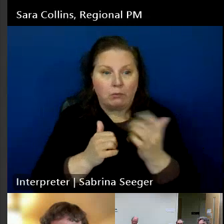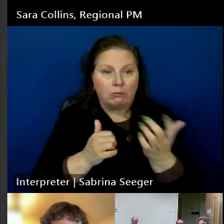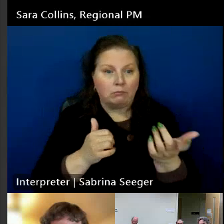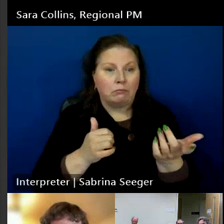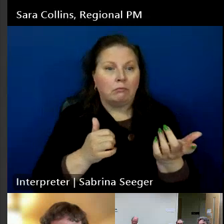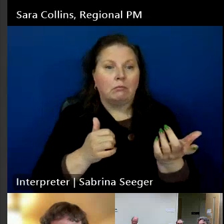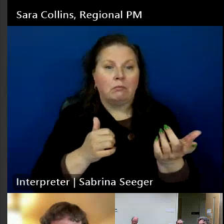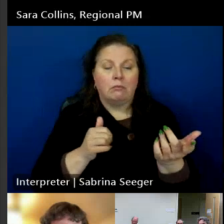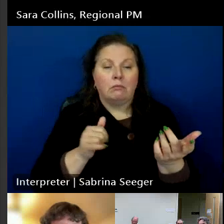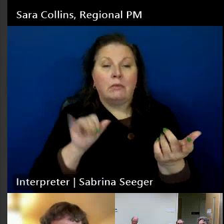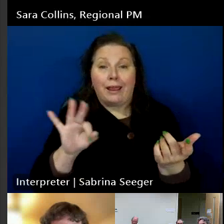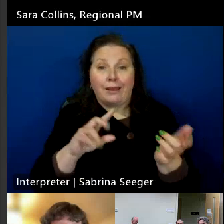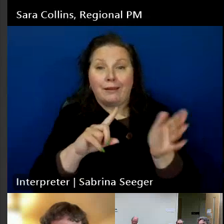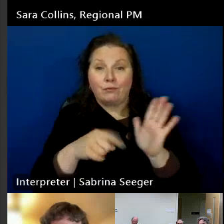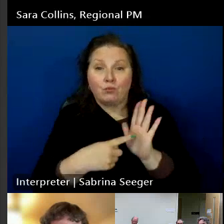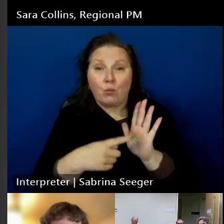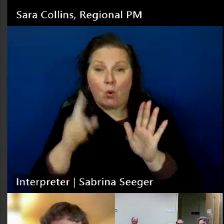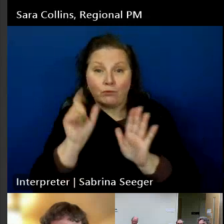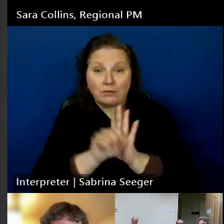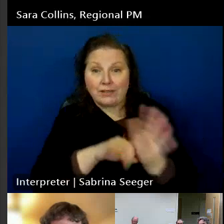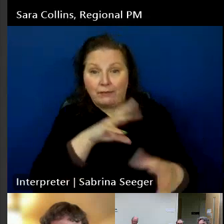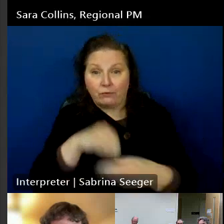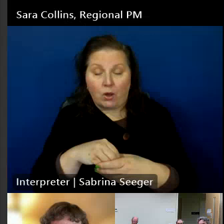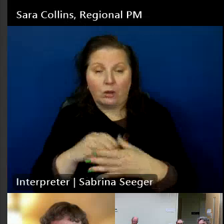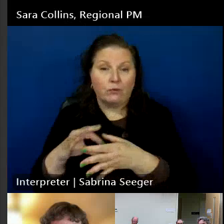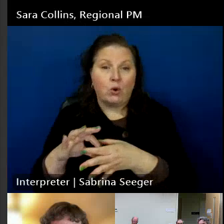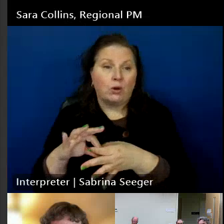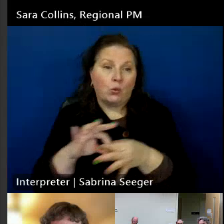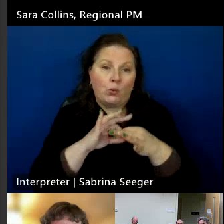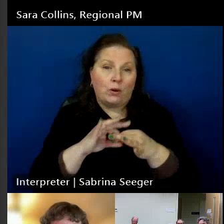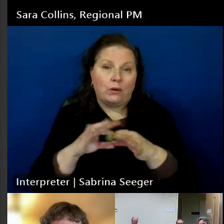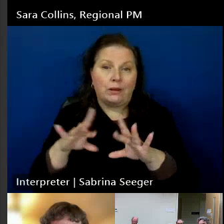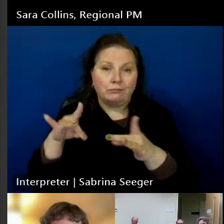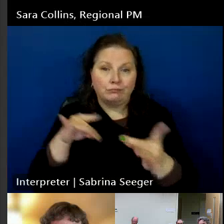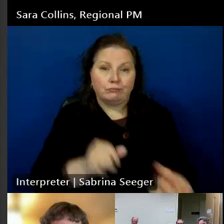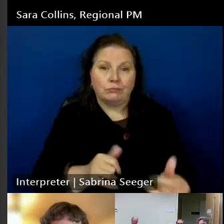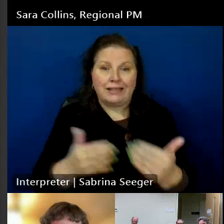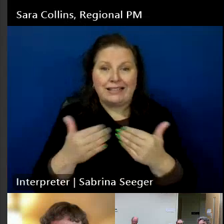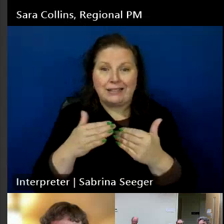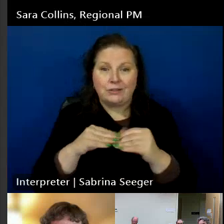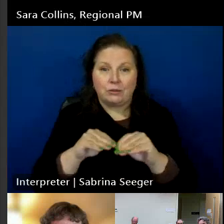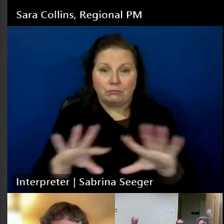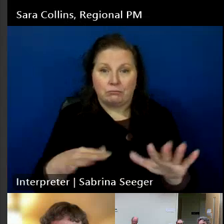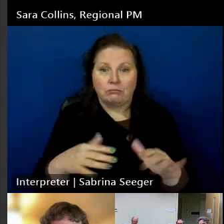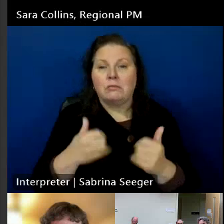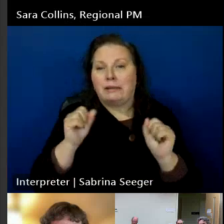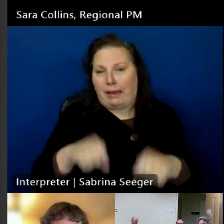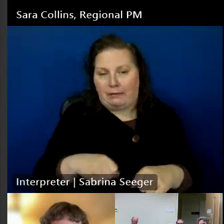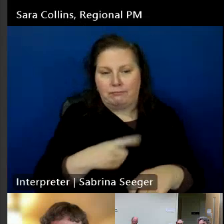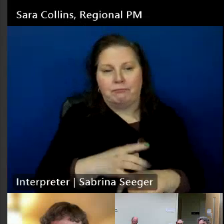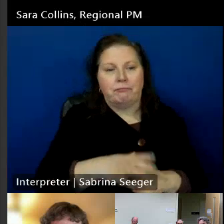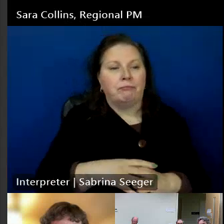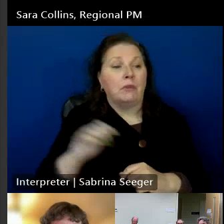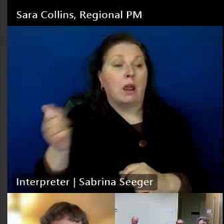if there's a role for the state to play to coordinate more efficiency on that front. Another important